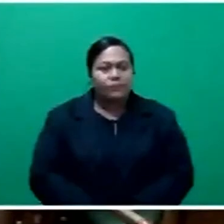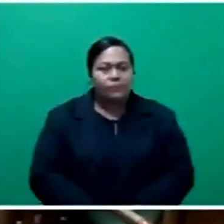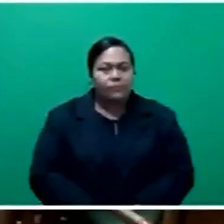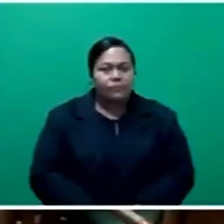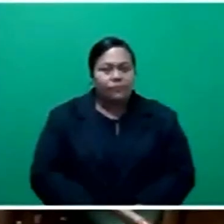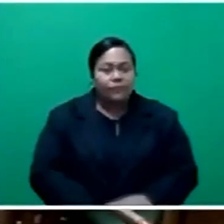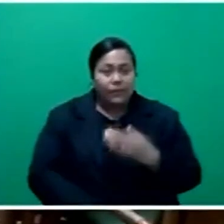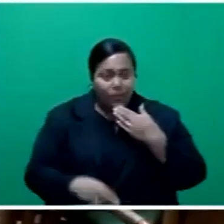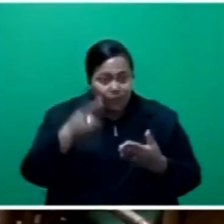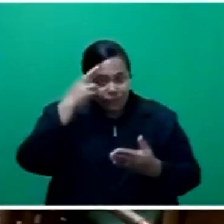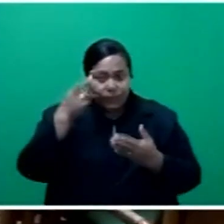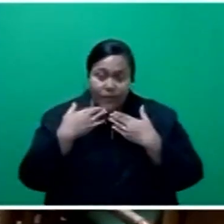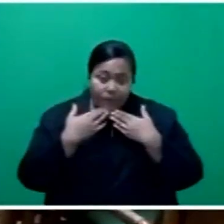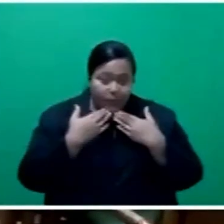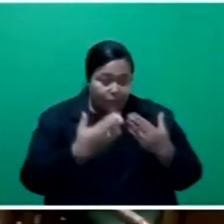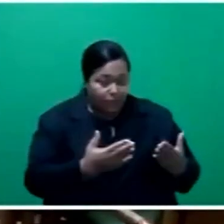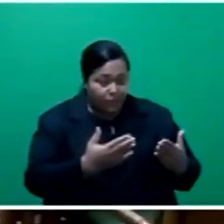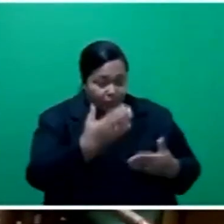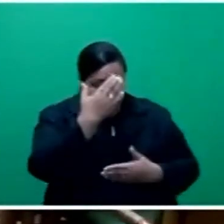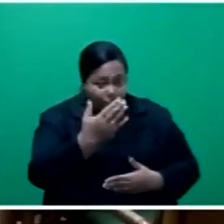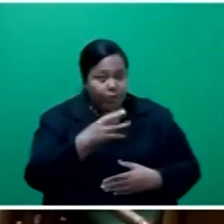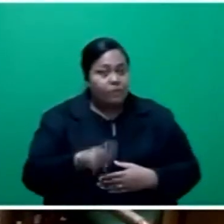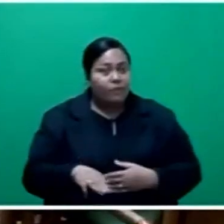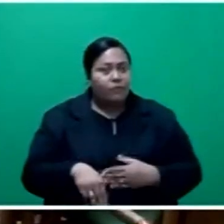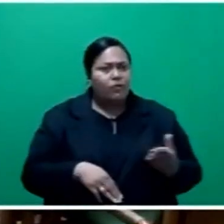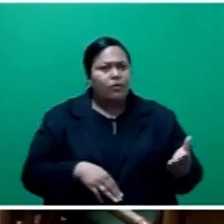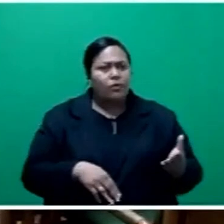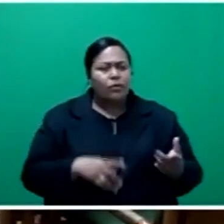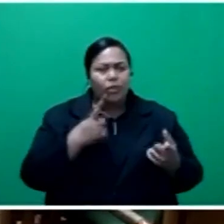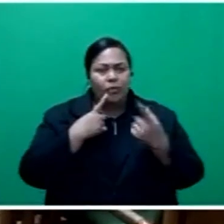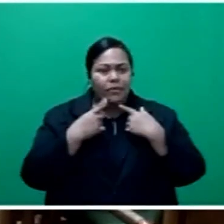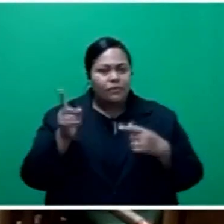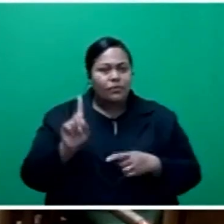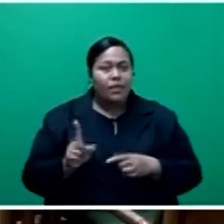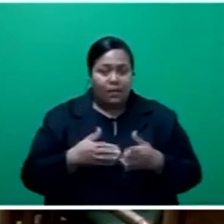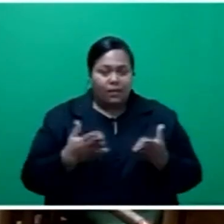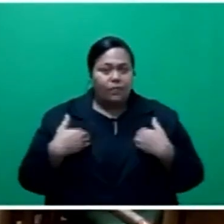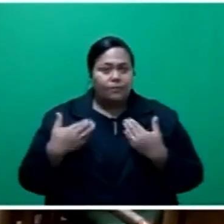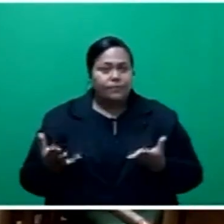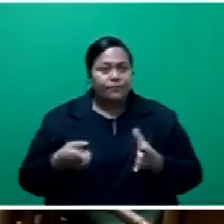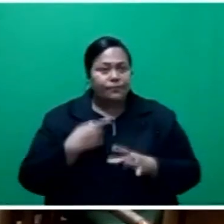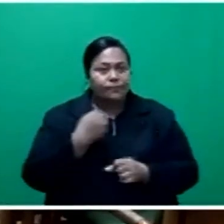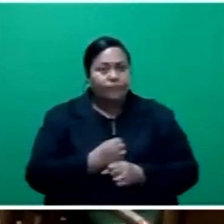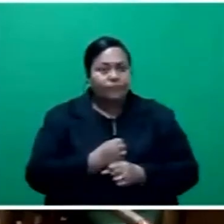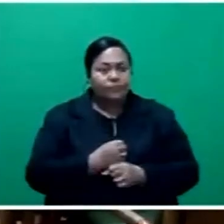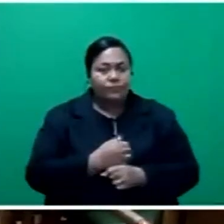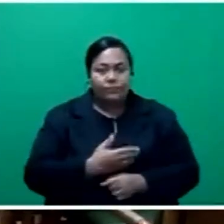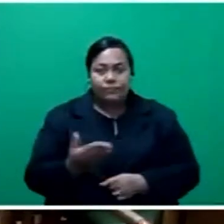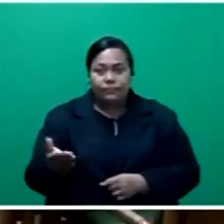I thank the honourable member for his contribution to the debate. I now give the floor to the Honourable Attorney General. You have the